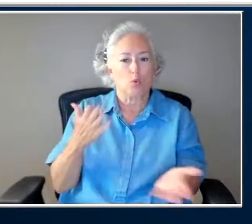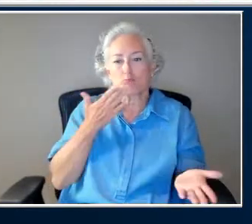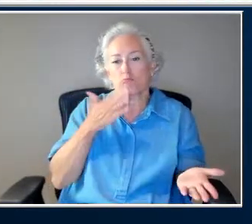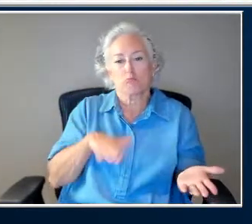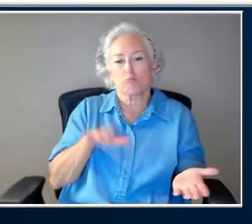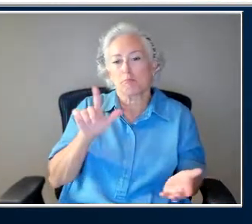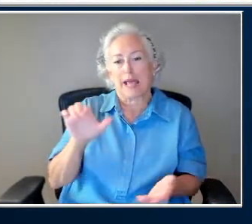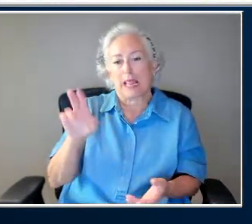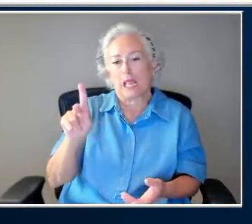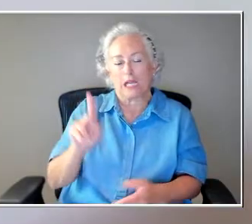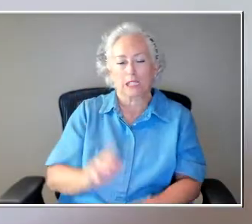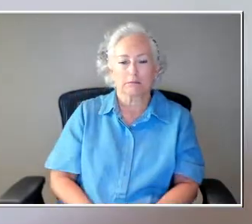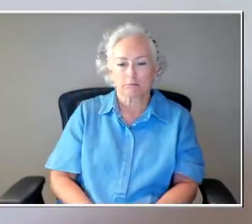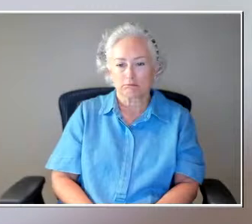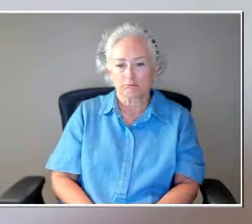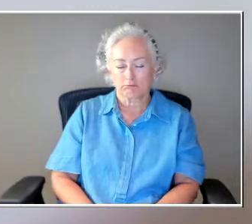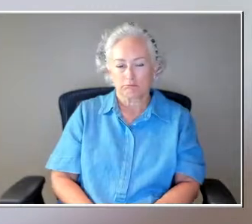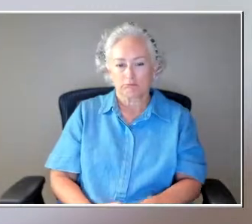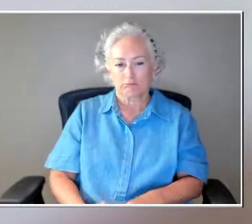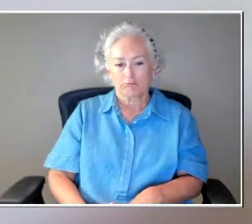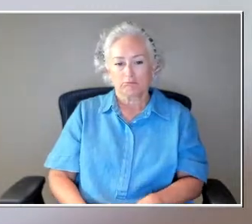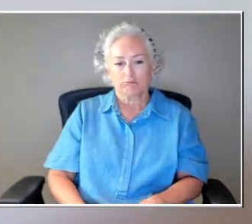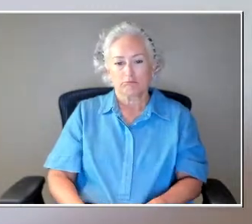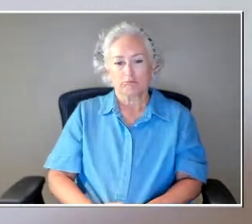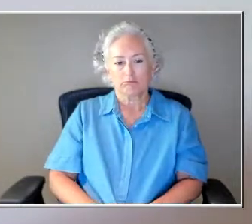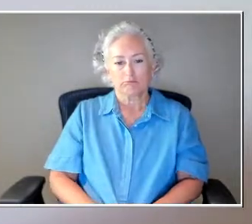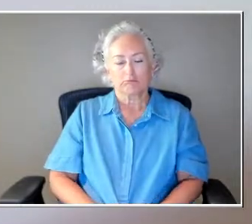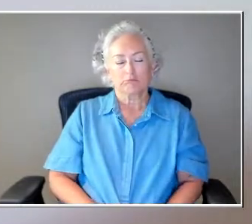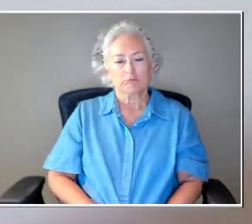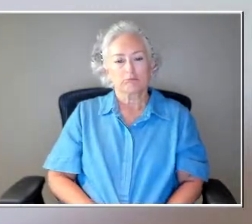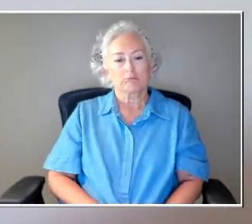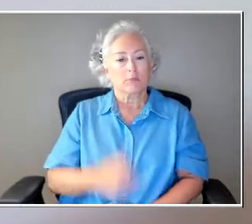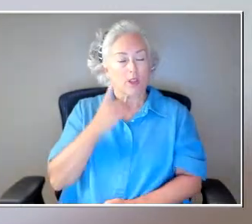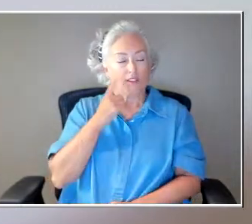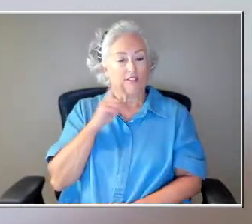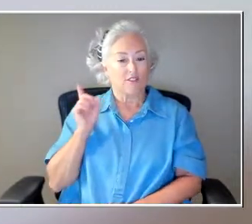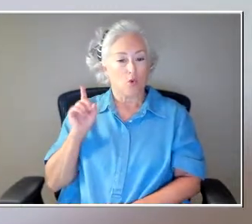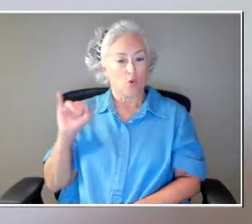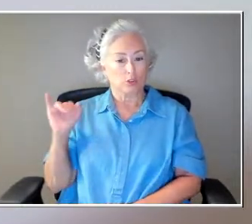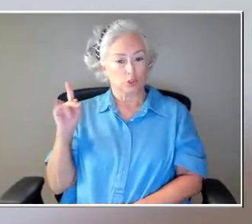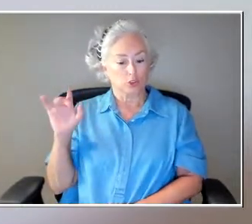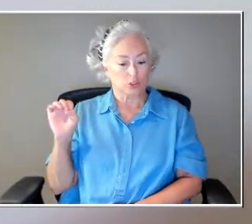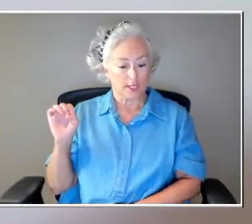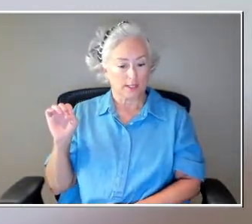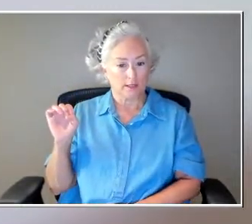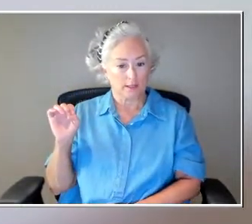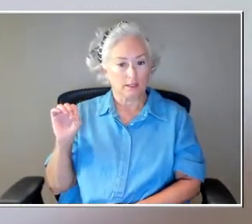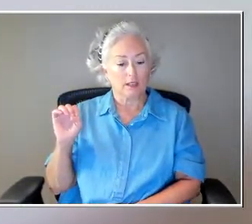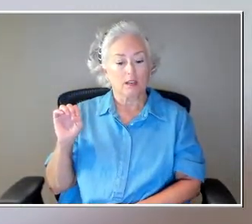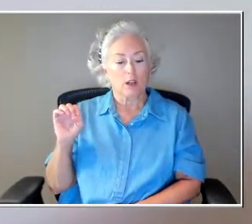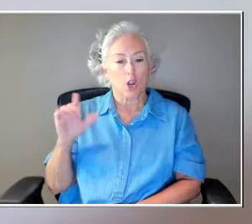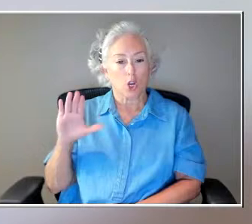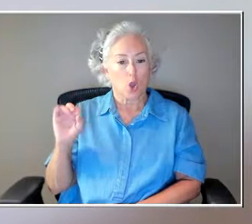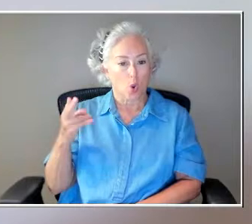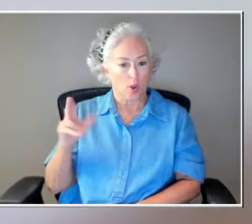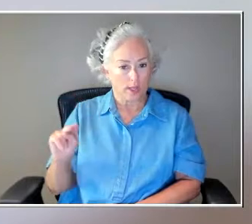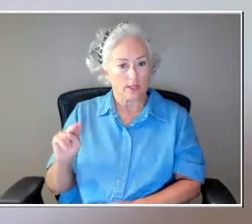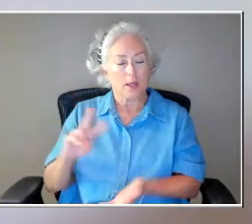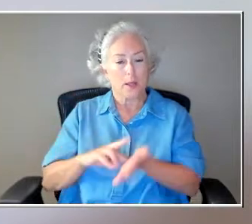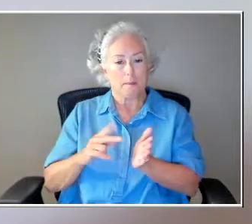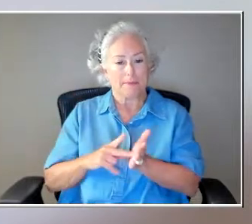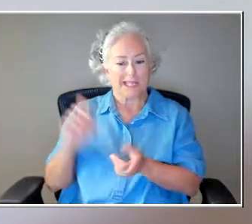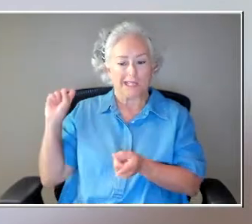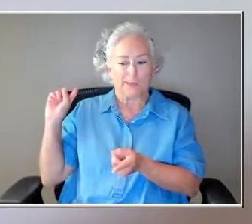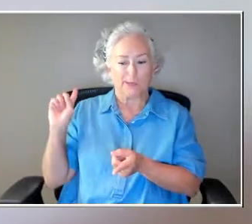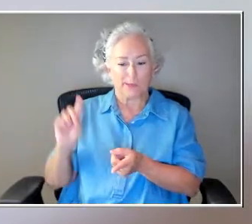doesn't happen to others. So for him, it would have been just scaling back the volume just a